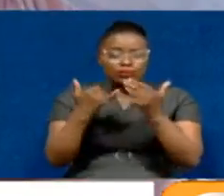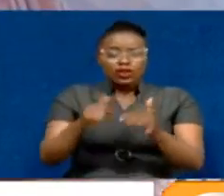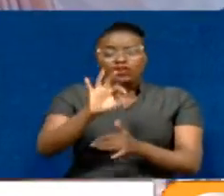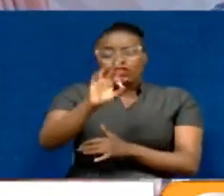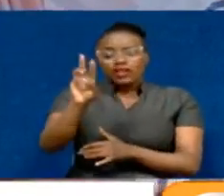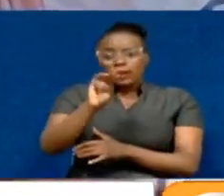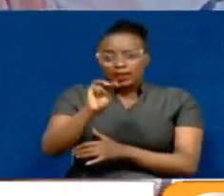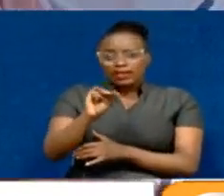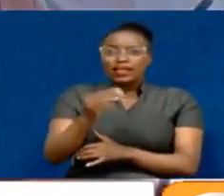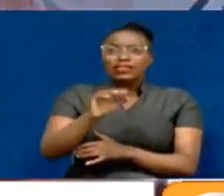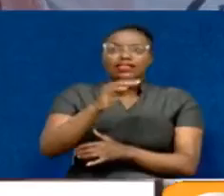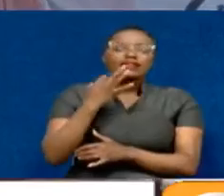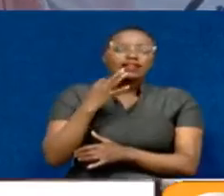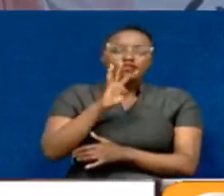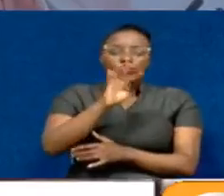only